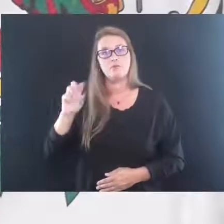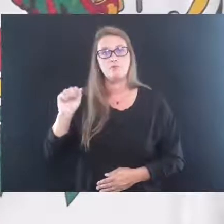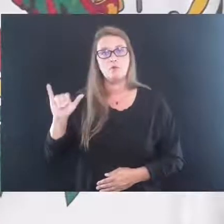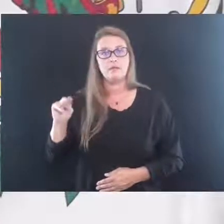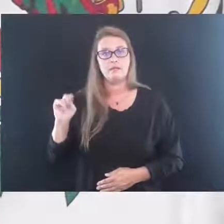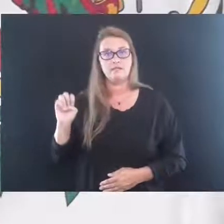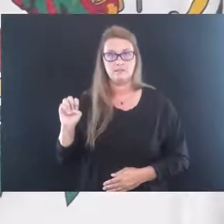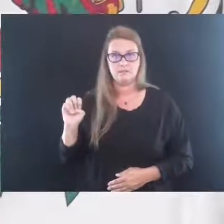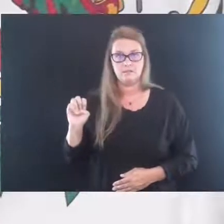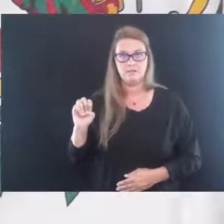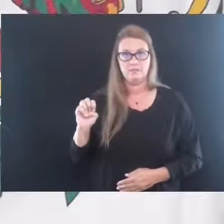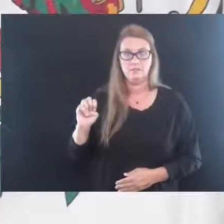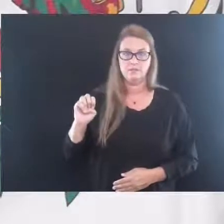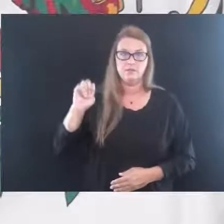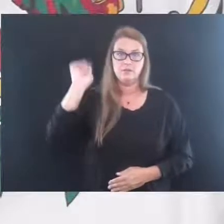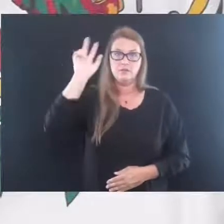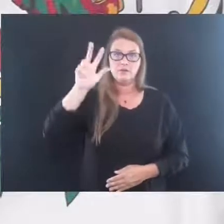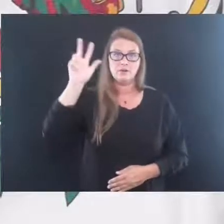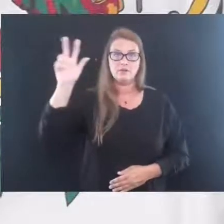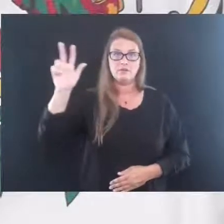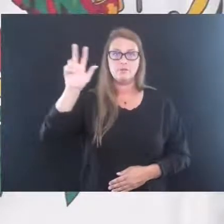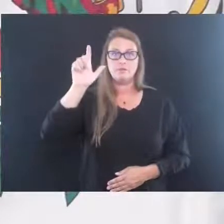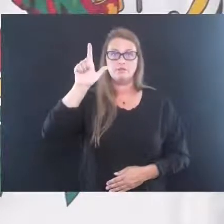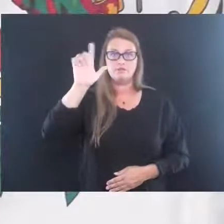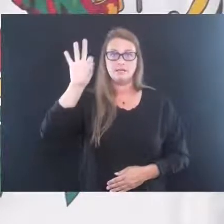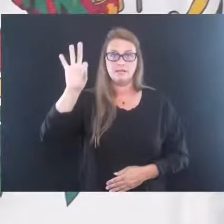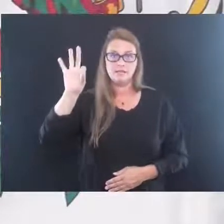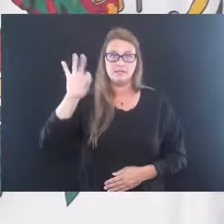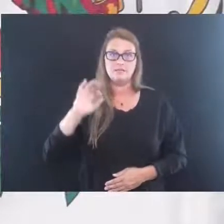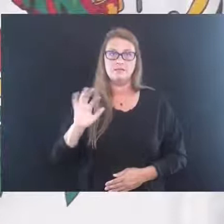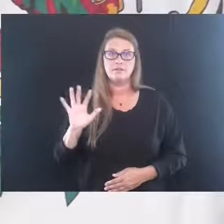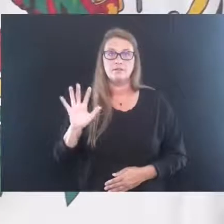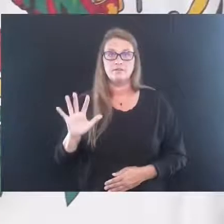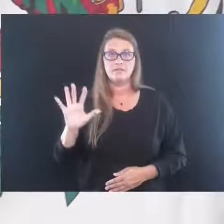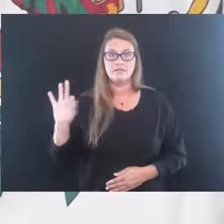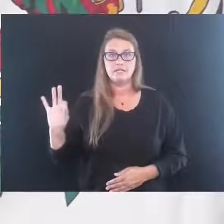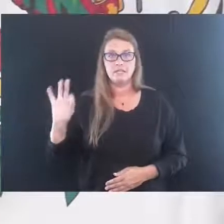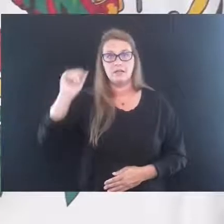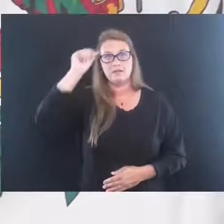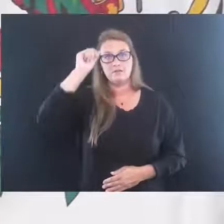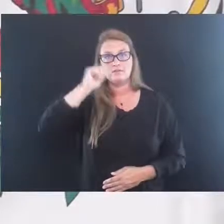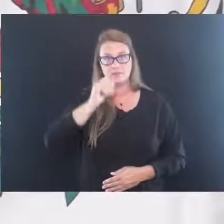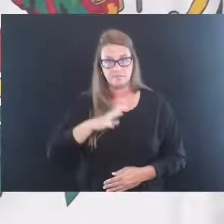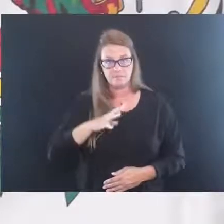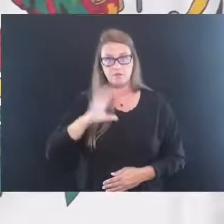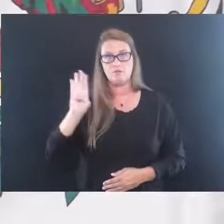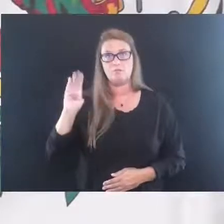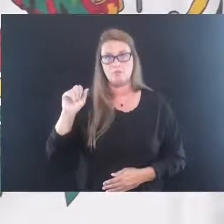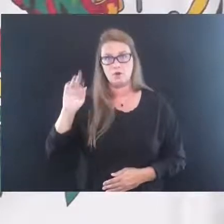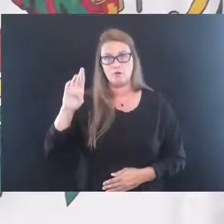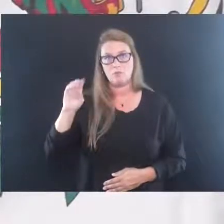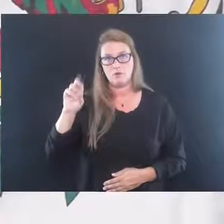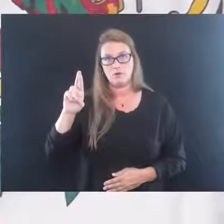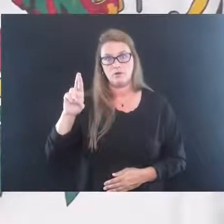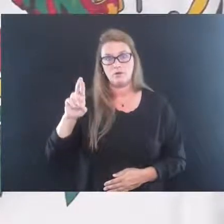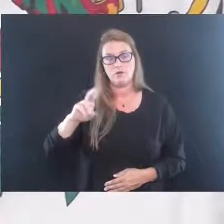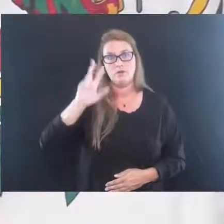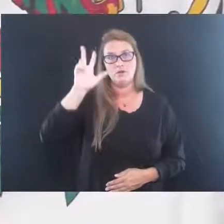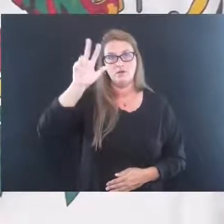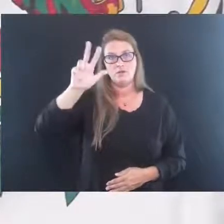County. The 3,329th death, a 59-year-old female from Barber County.